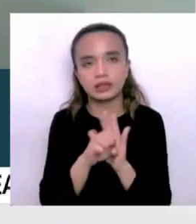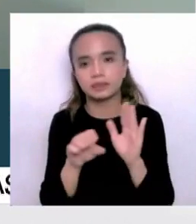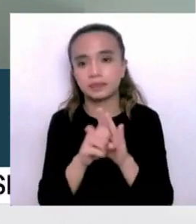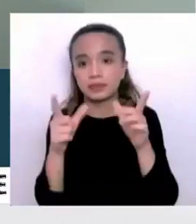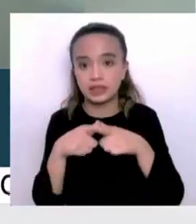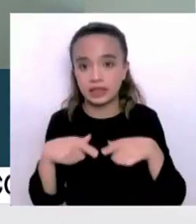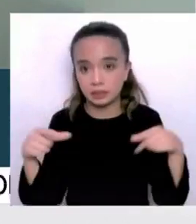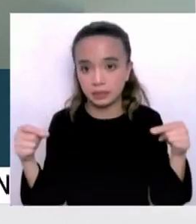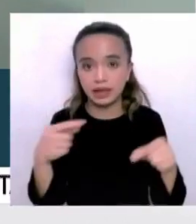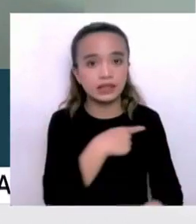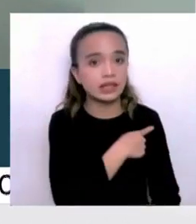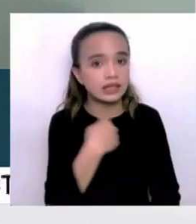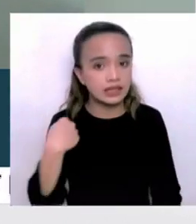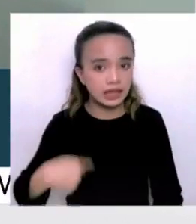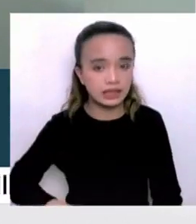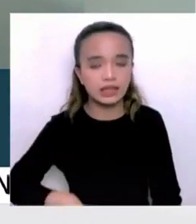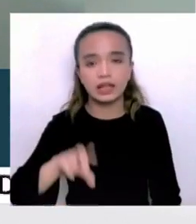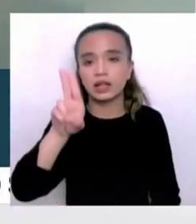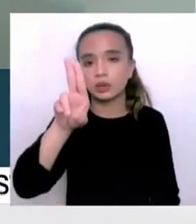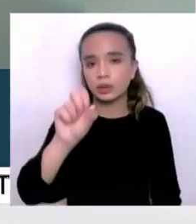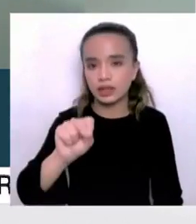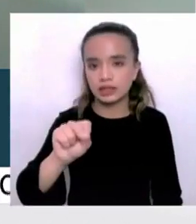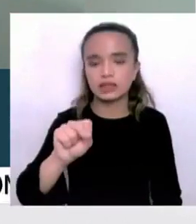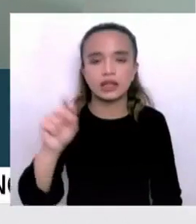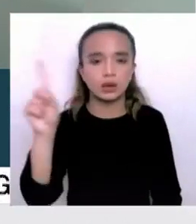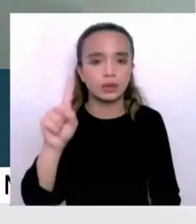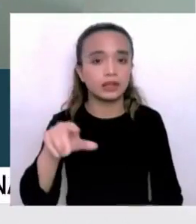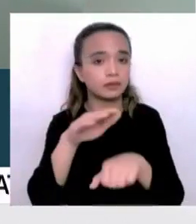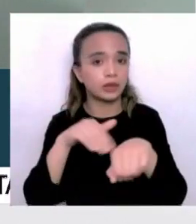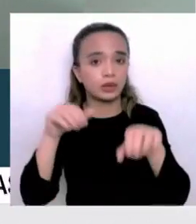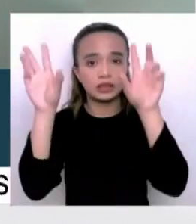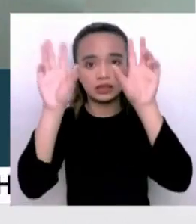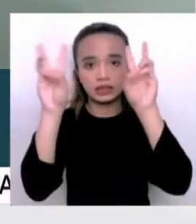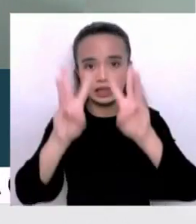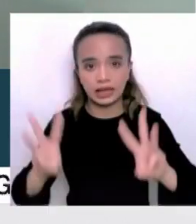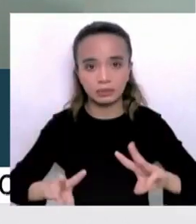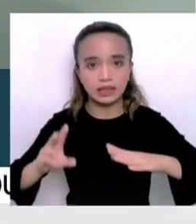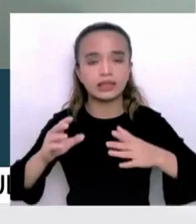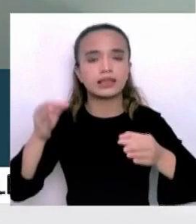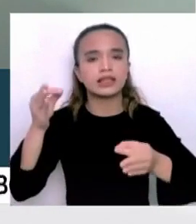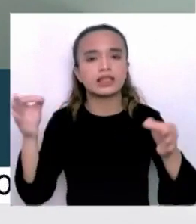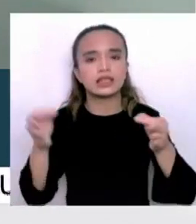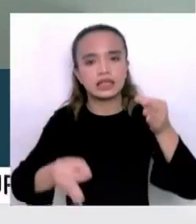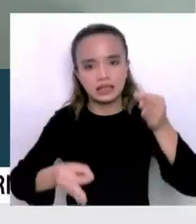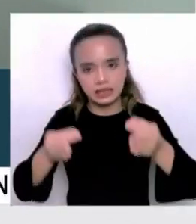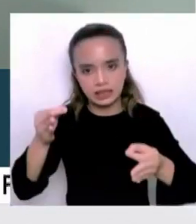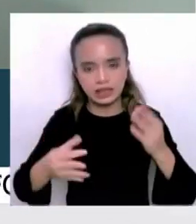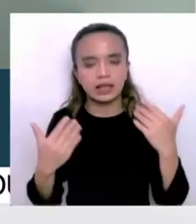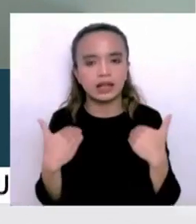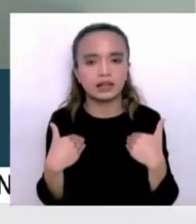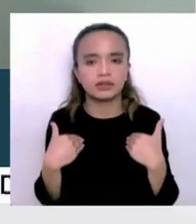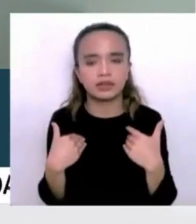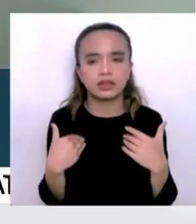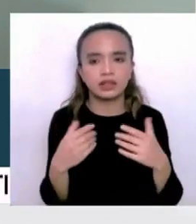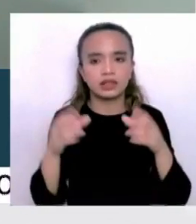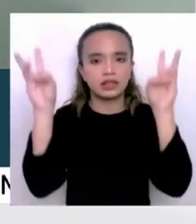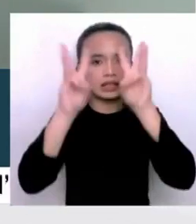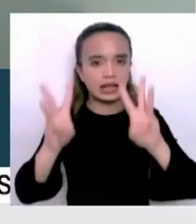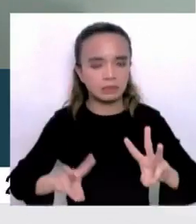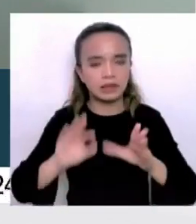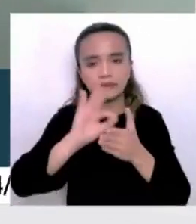China, US, we call it climate justice. No? And also we have to go also on the climate